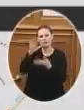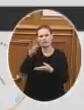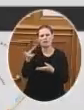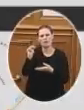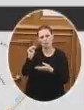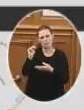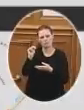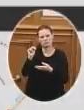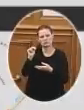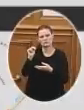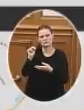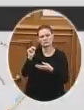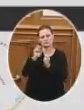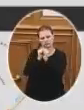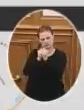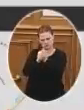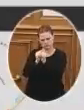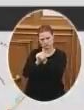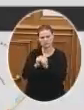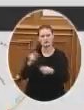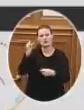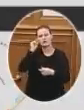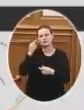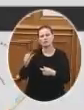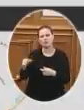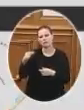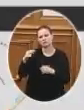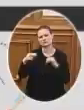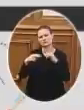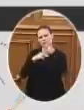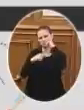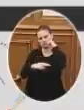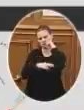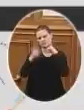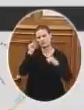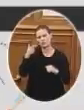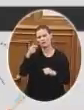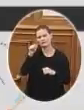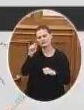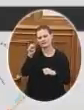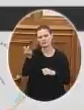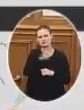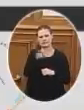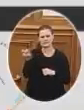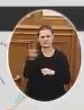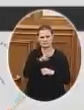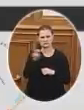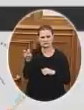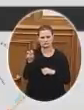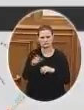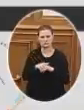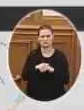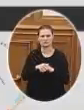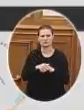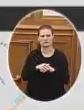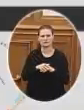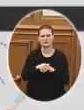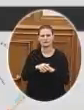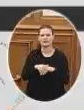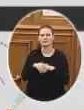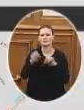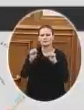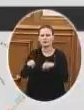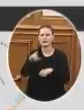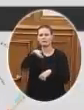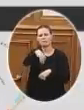may know that right now Golden Gate Transit is not under operation. It's supposed to pick up and drop off people in San Francisco. They can pick up people in